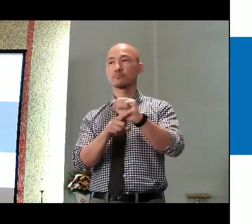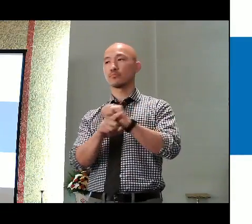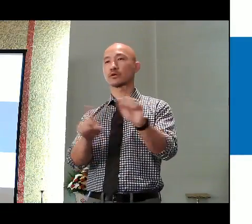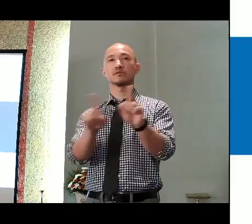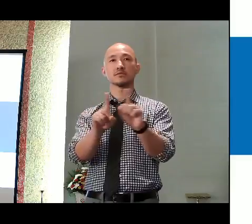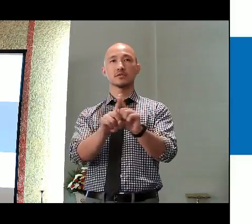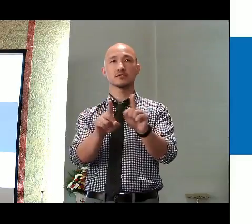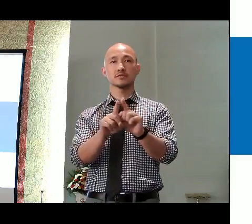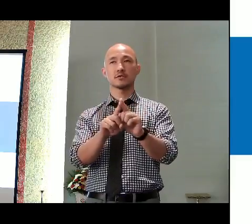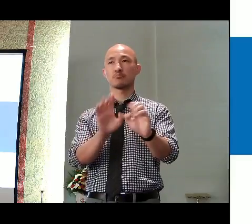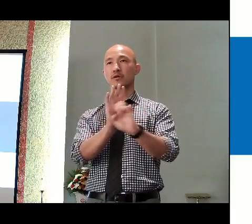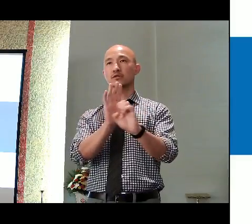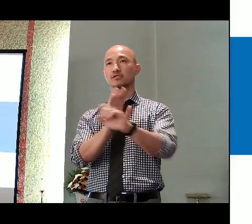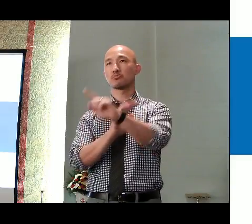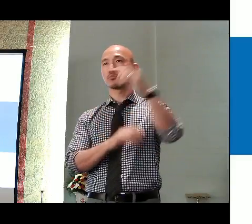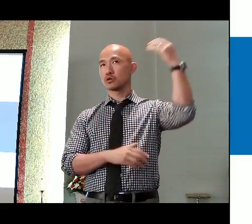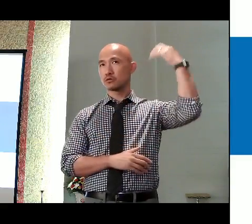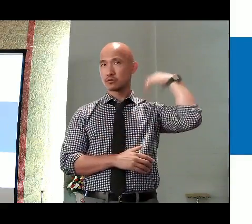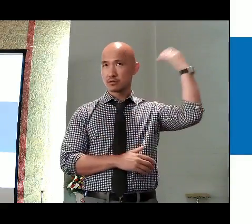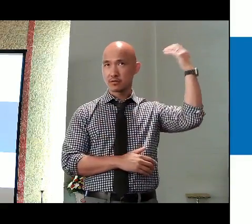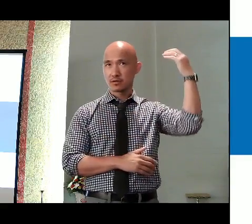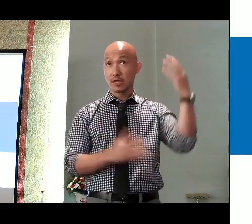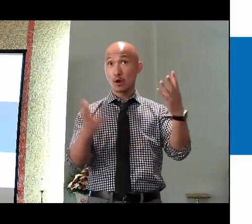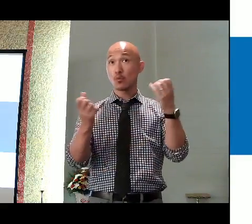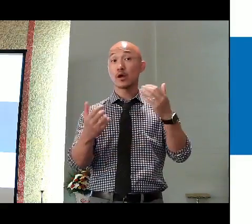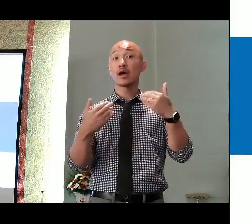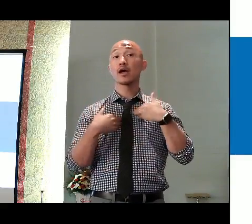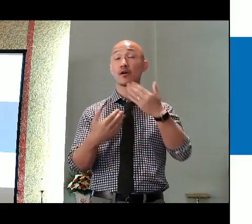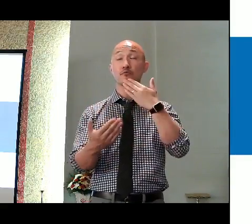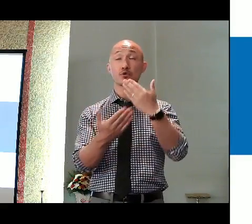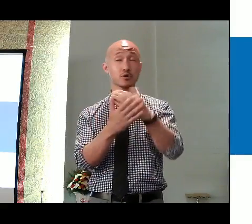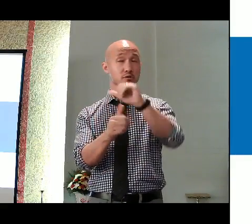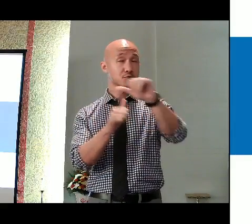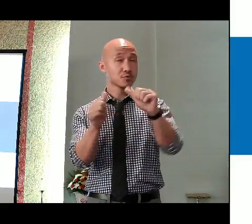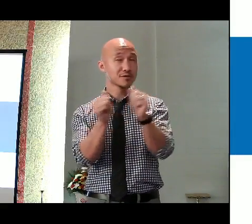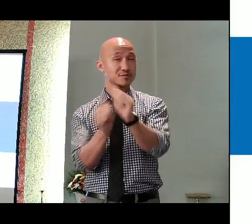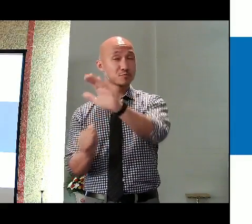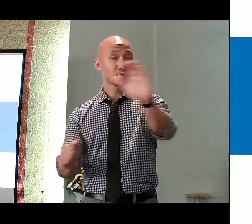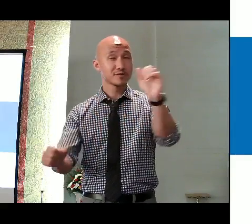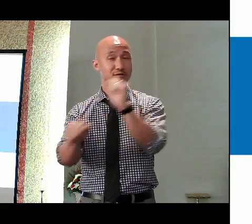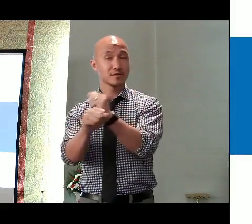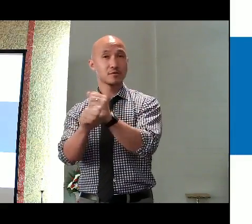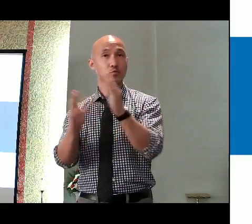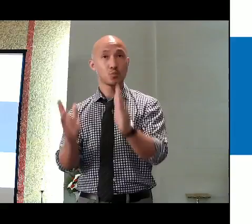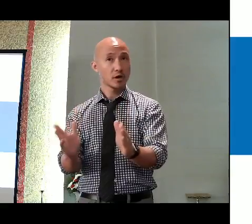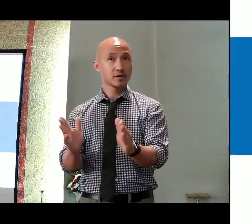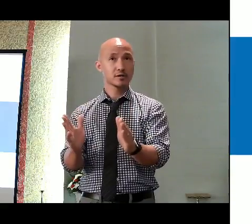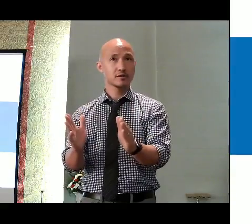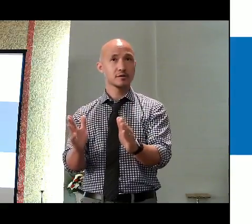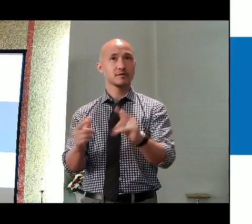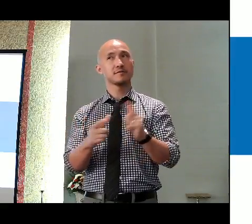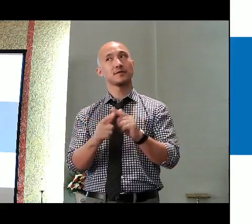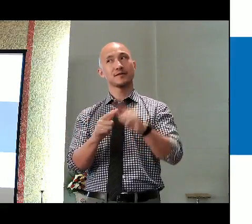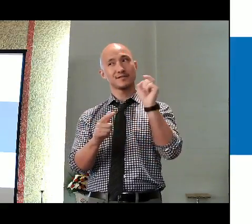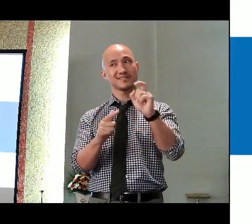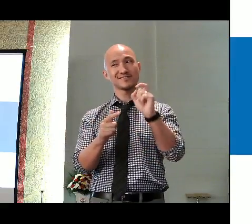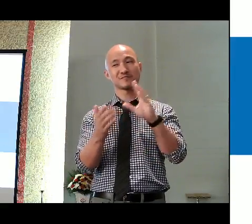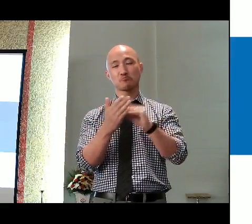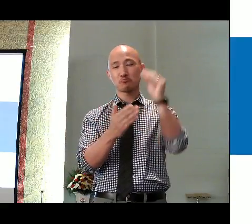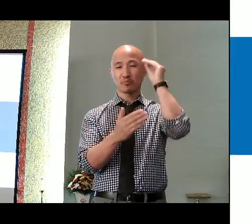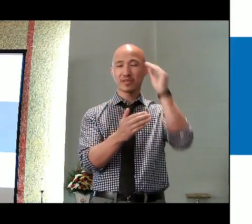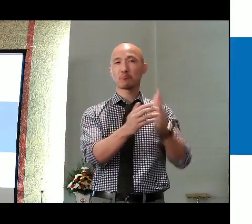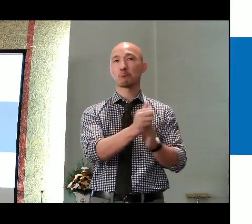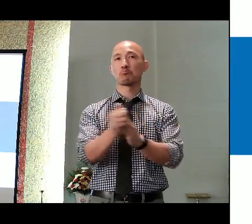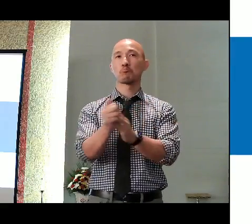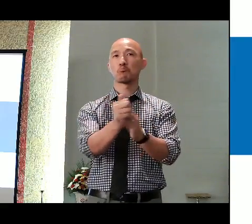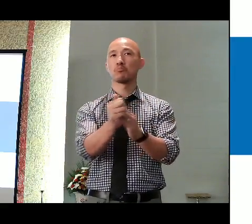if you want your relationship with your workers, with those you oversee, to be fruitful, this also applies to you because it's a